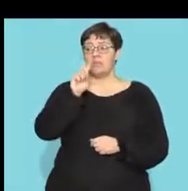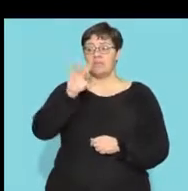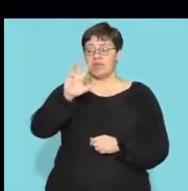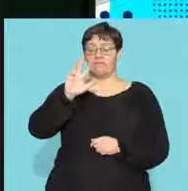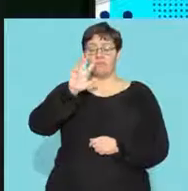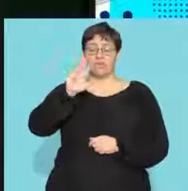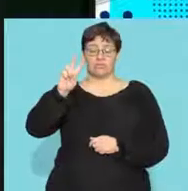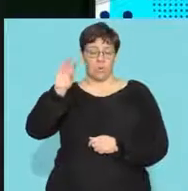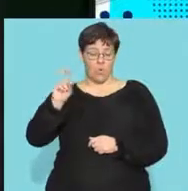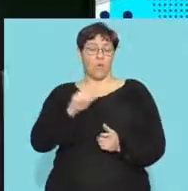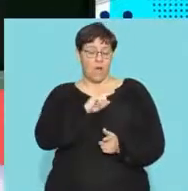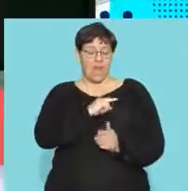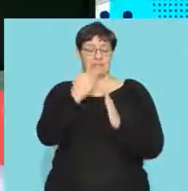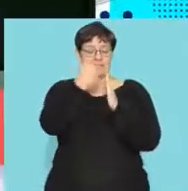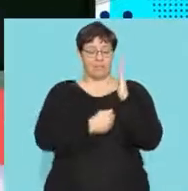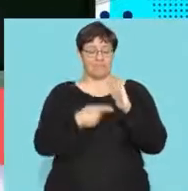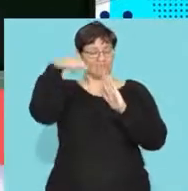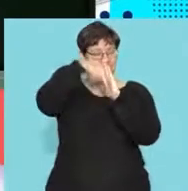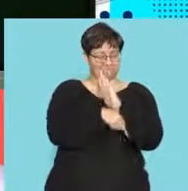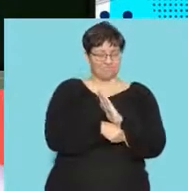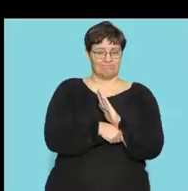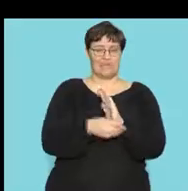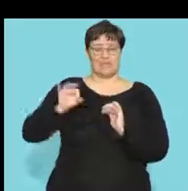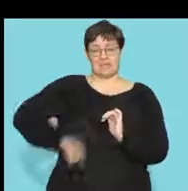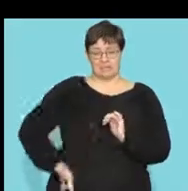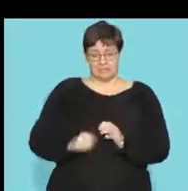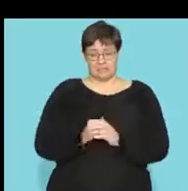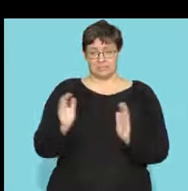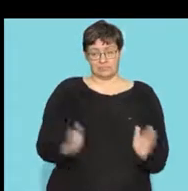income. Got it? Okay, next adjustment.